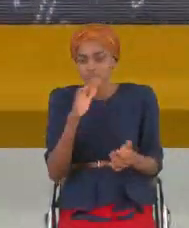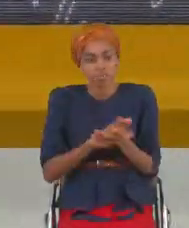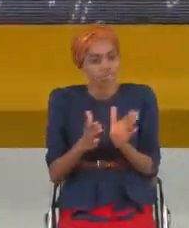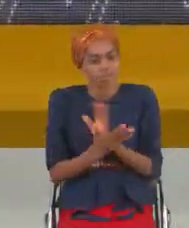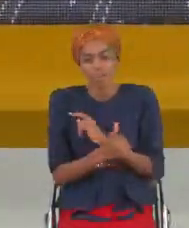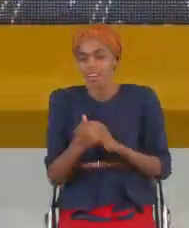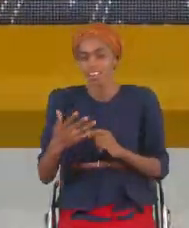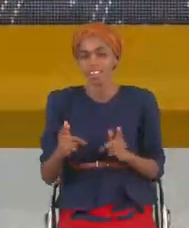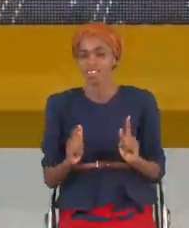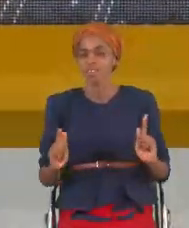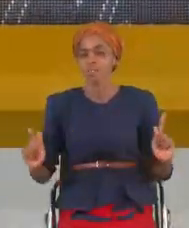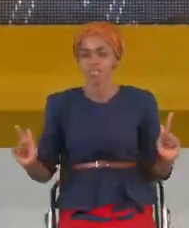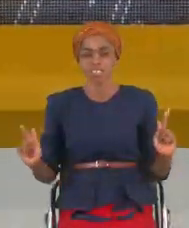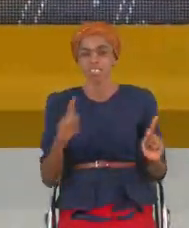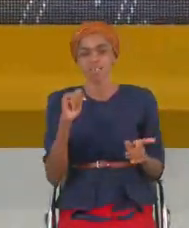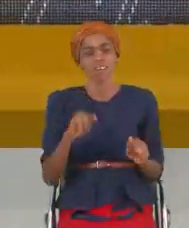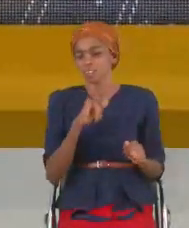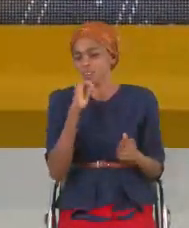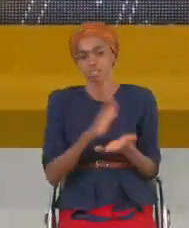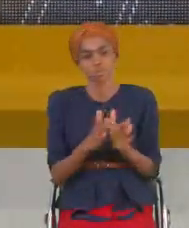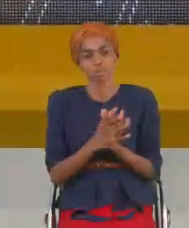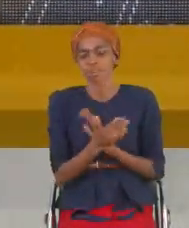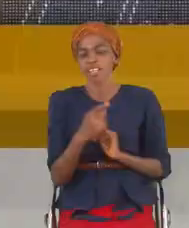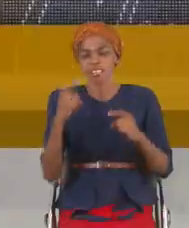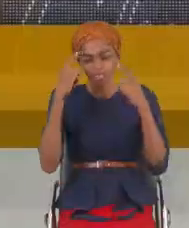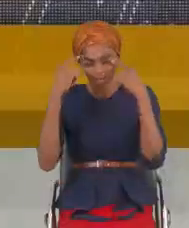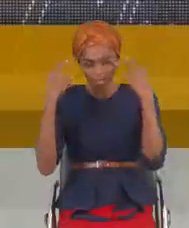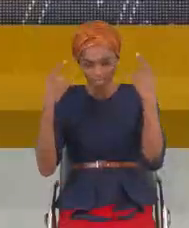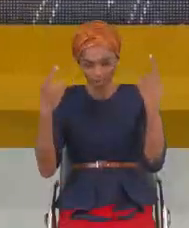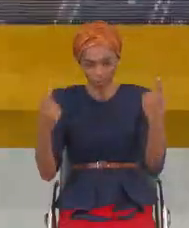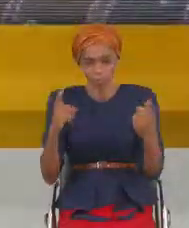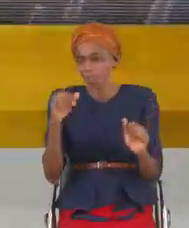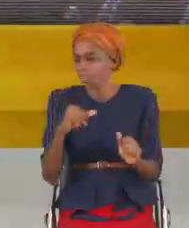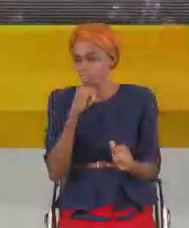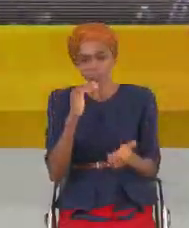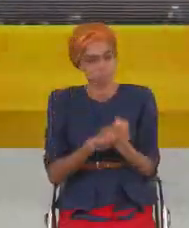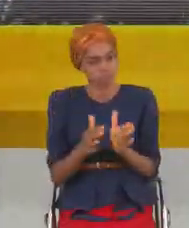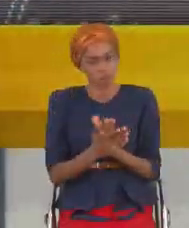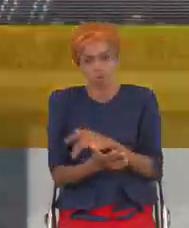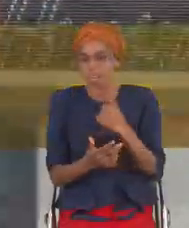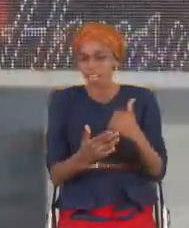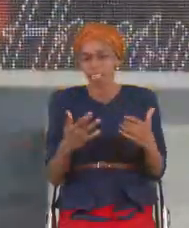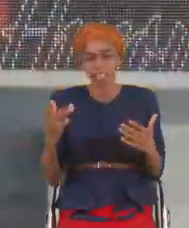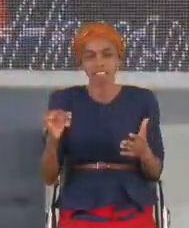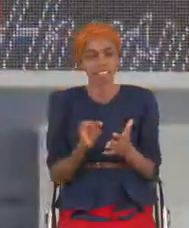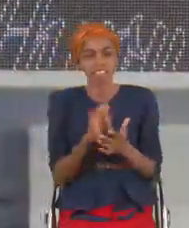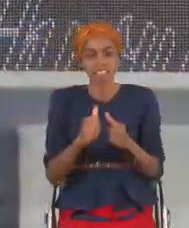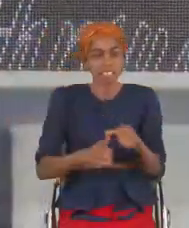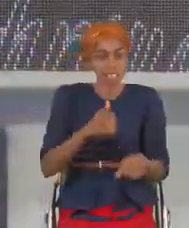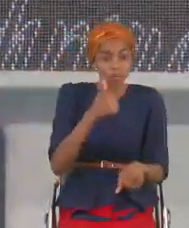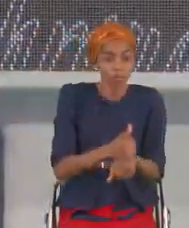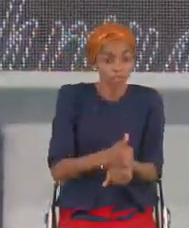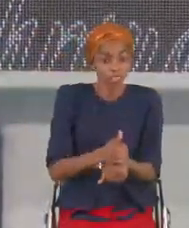great and it seems successful anything accredited approved of